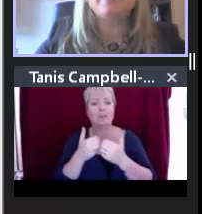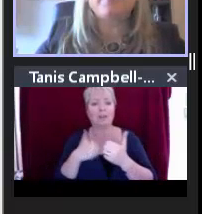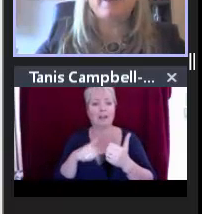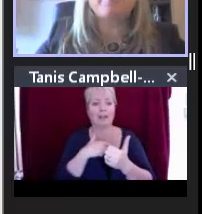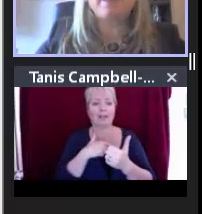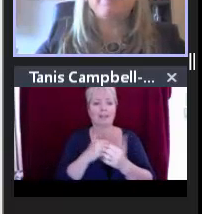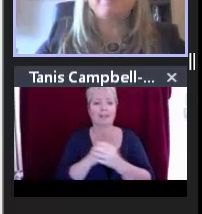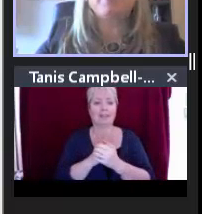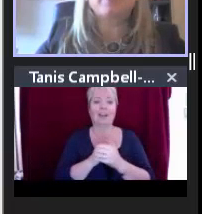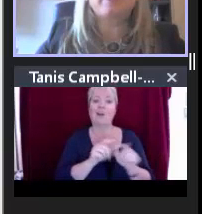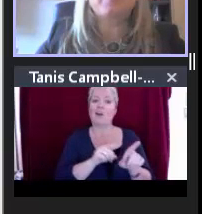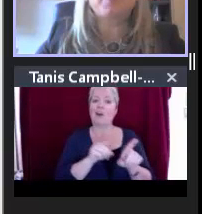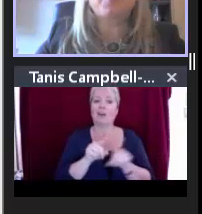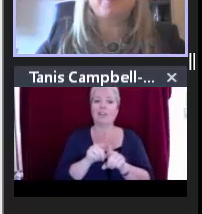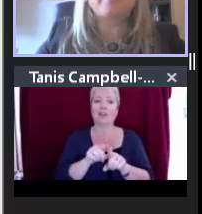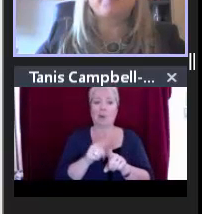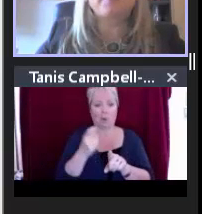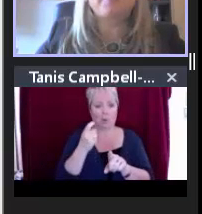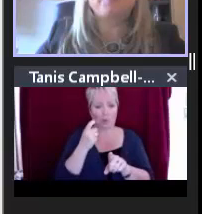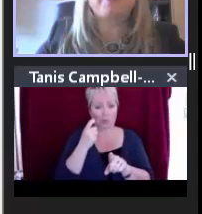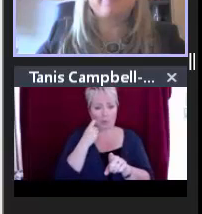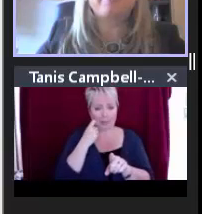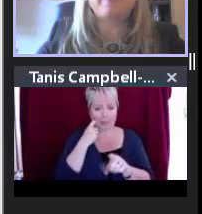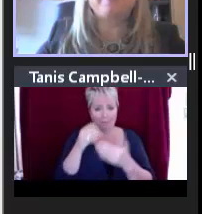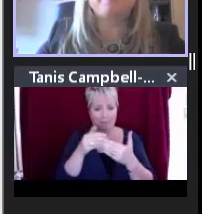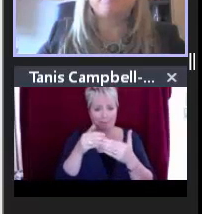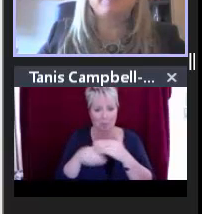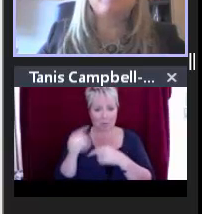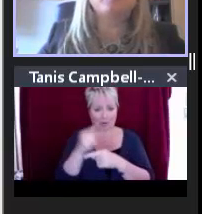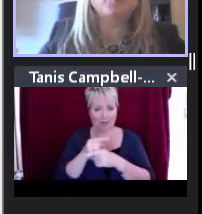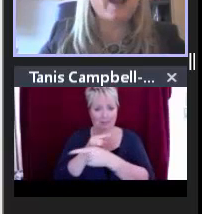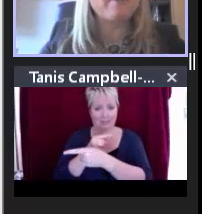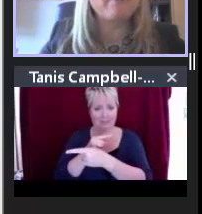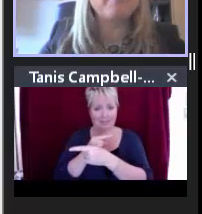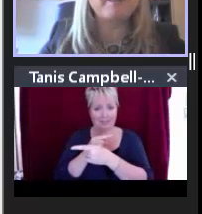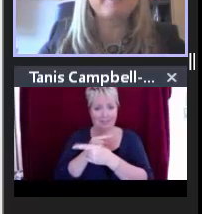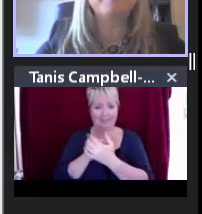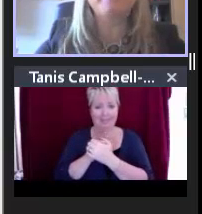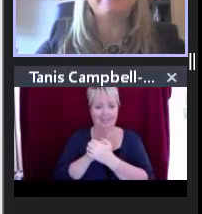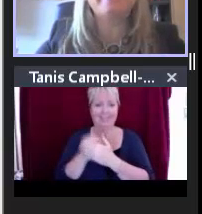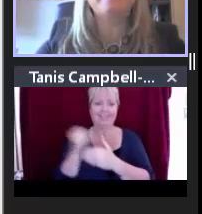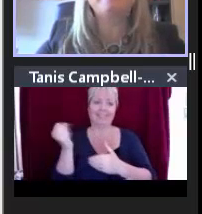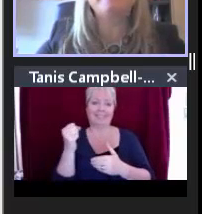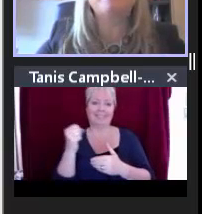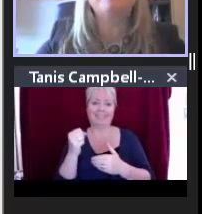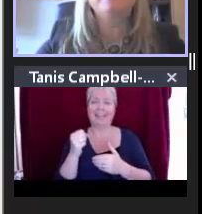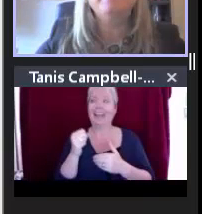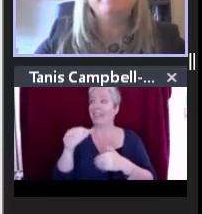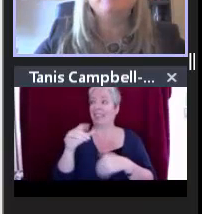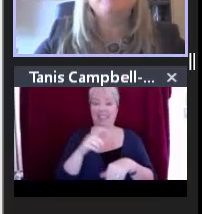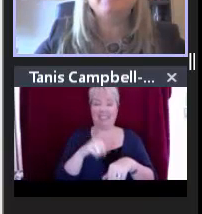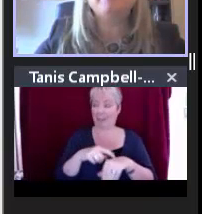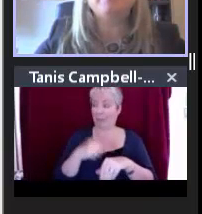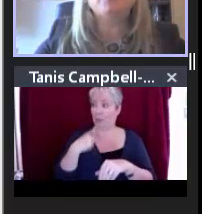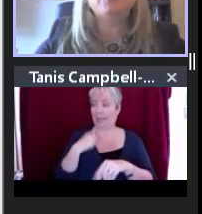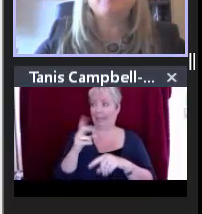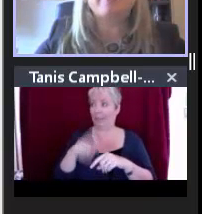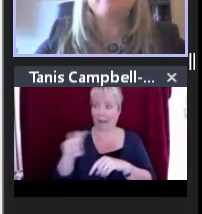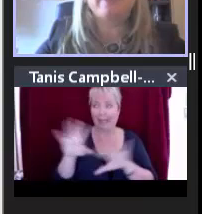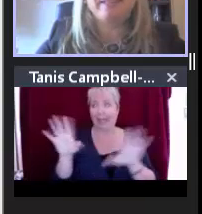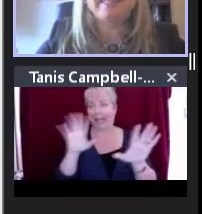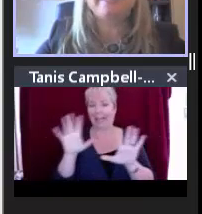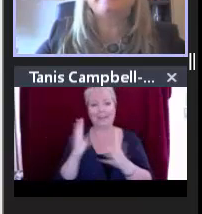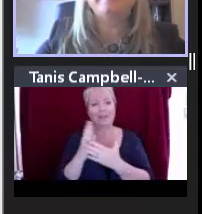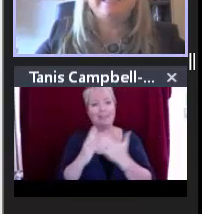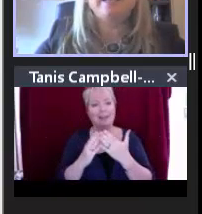And also you had a baby during the program. Your wife had a baby, and you were able to travel while you were studying. So there's been some additional